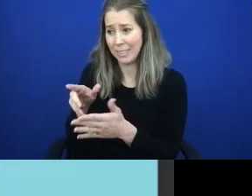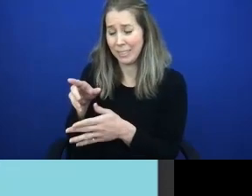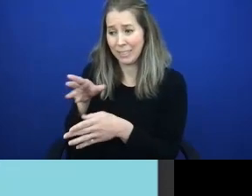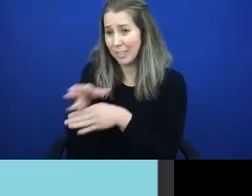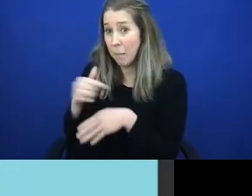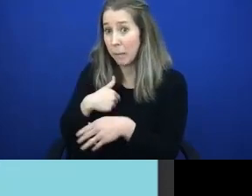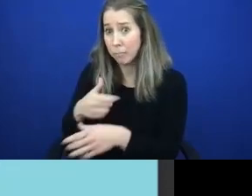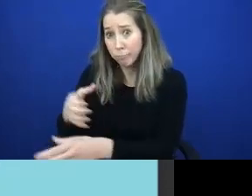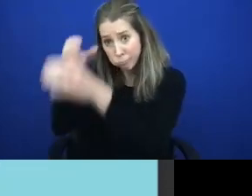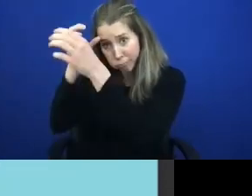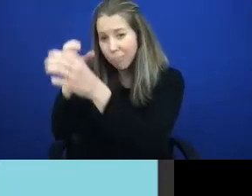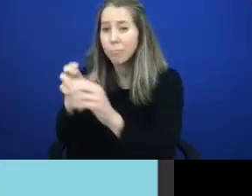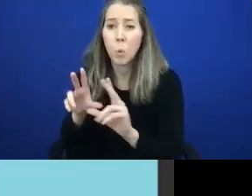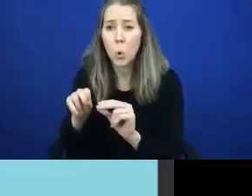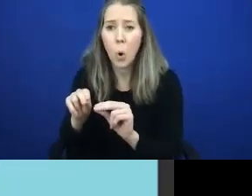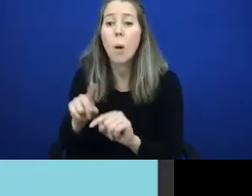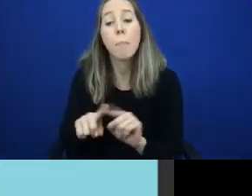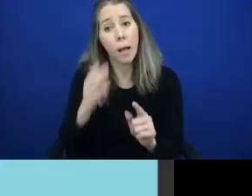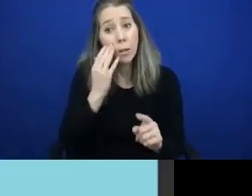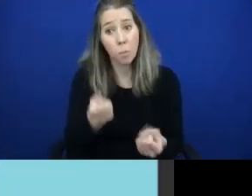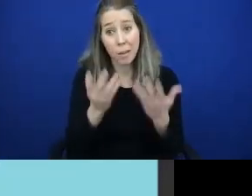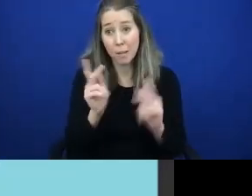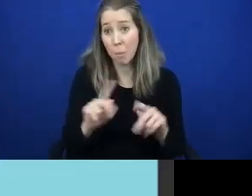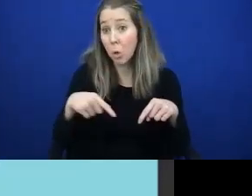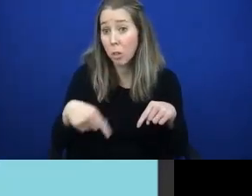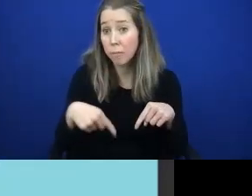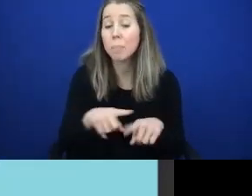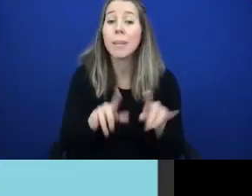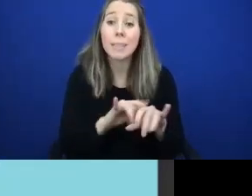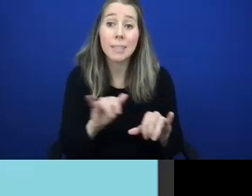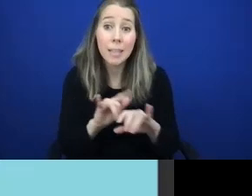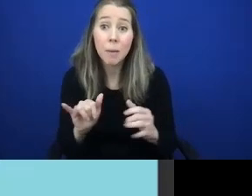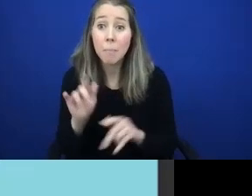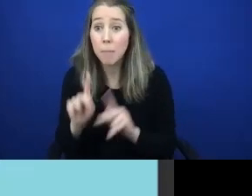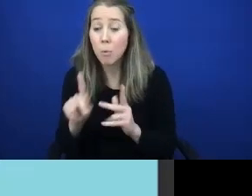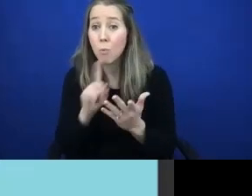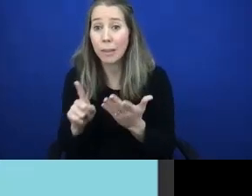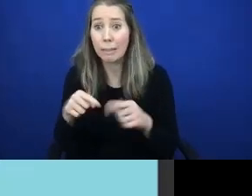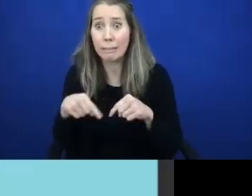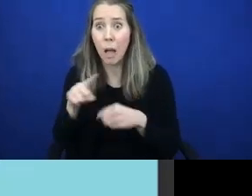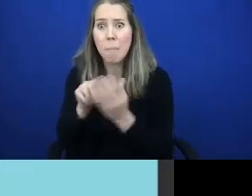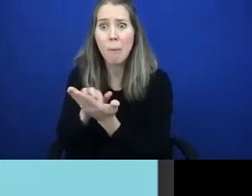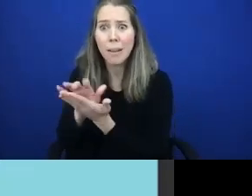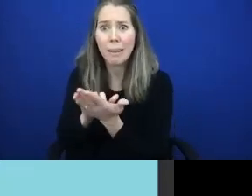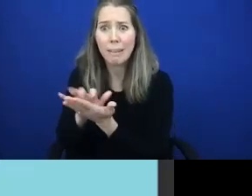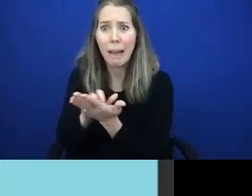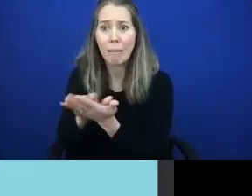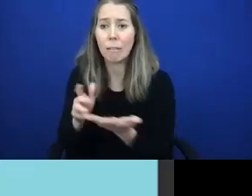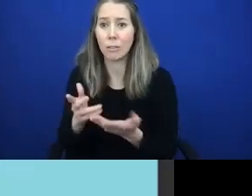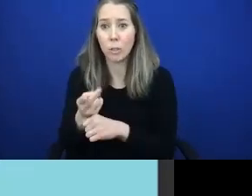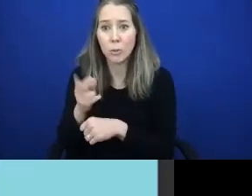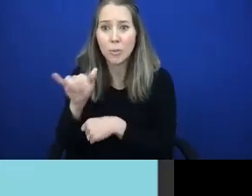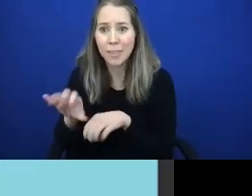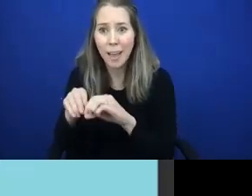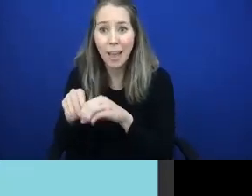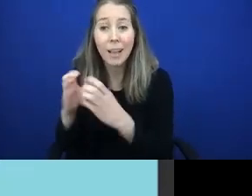a lot of people seem nervous, but at the same time, people were really nervous with calculators and the use of those in classrooms. So will